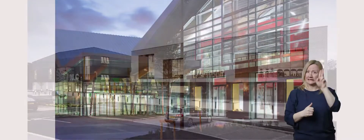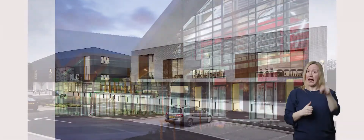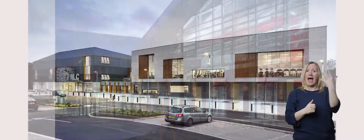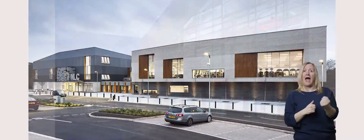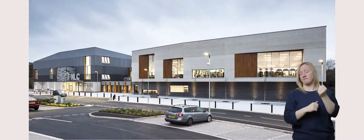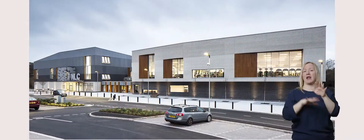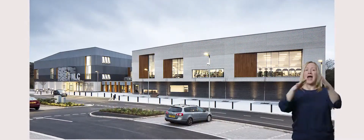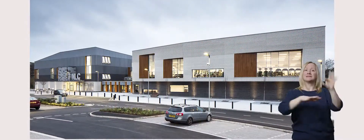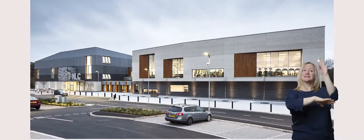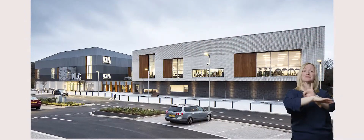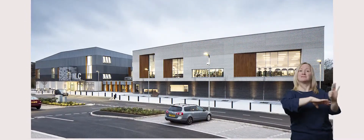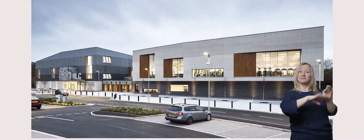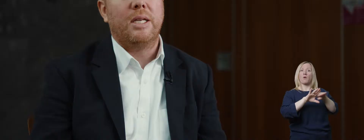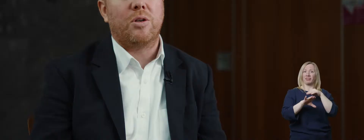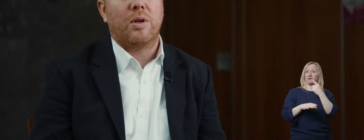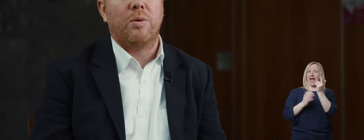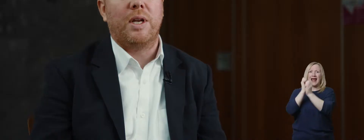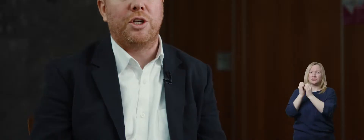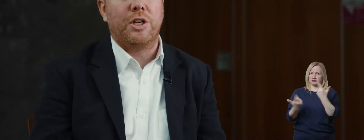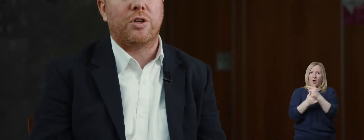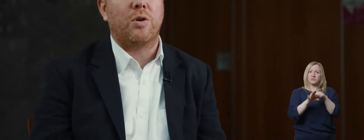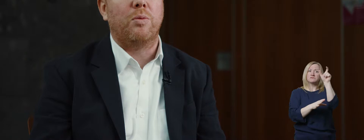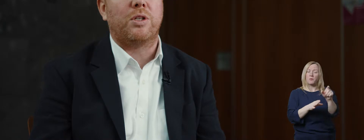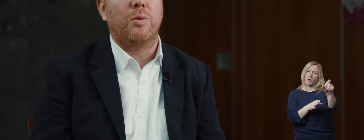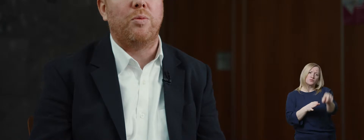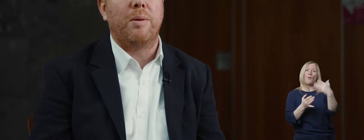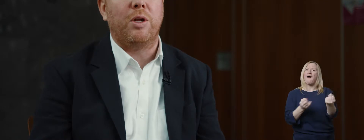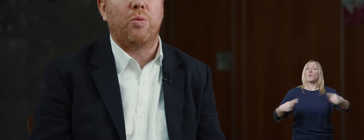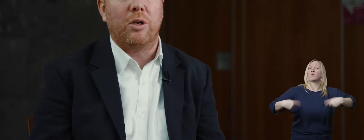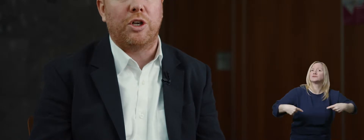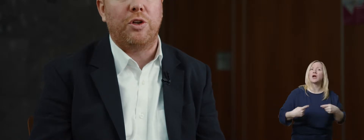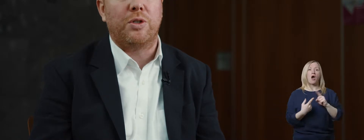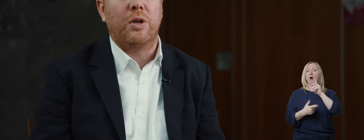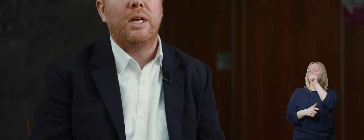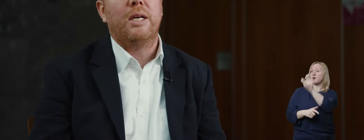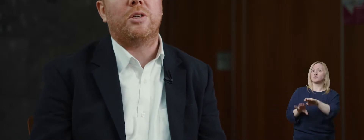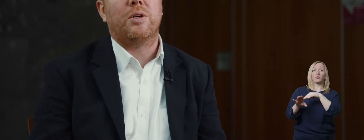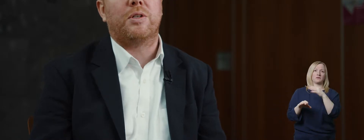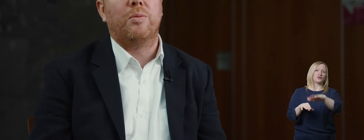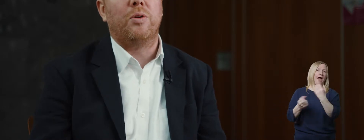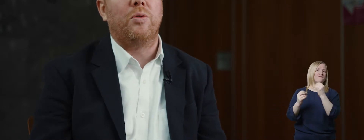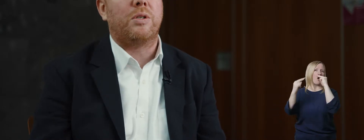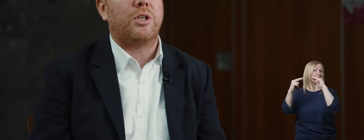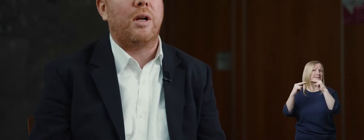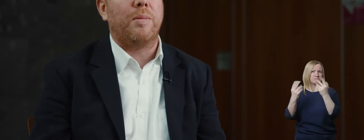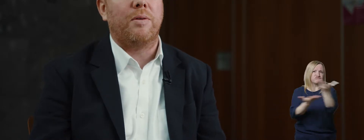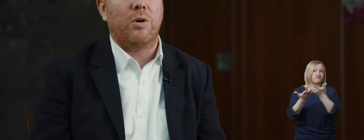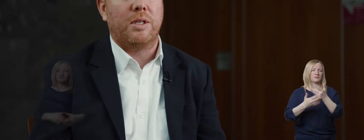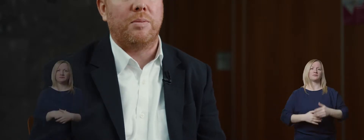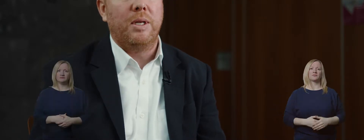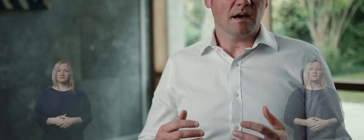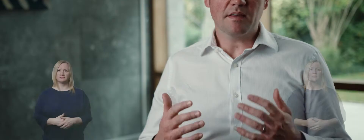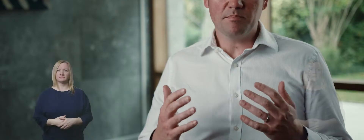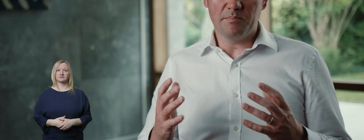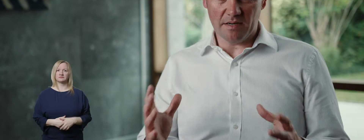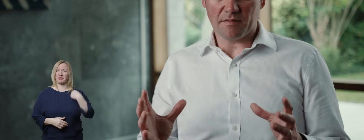stakeholder groups. You could have a landscape architect talking with an engineer, talking with someone who may be a wheelchair user, talking to someone whose child may have